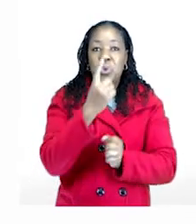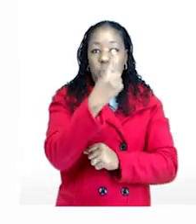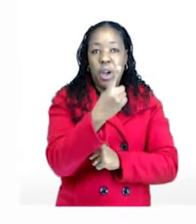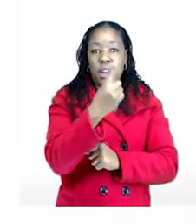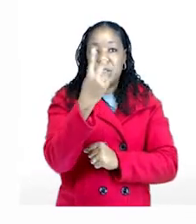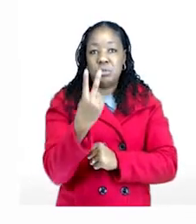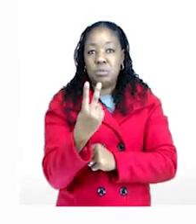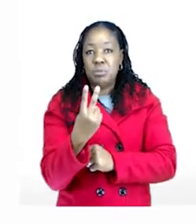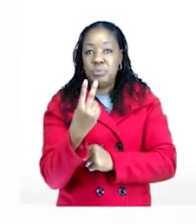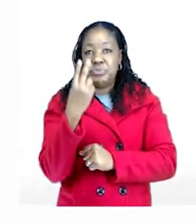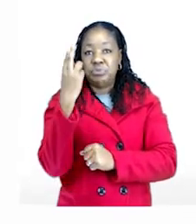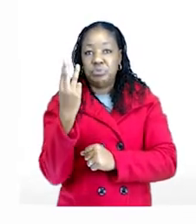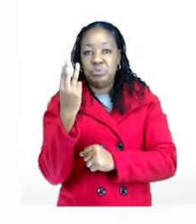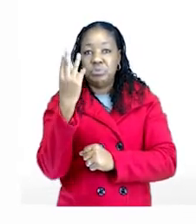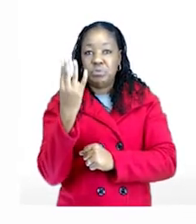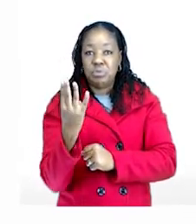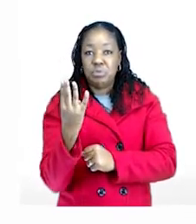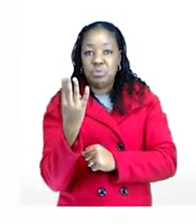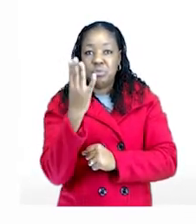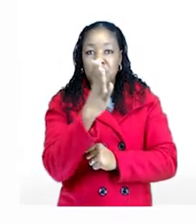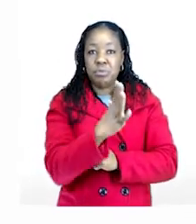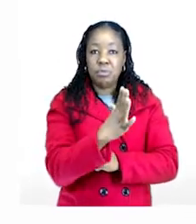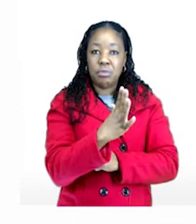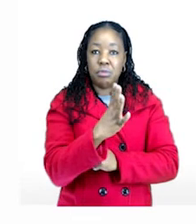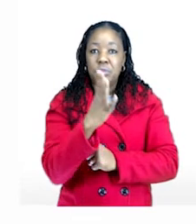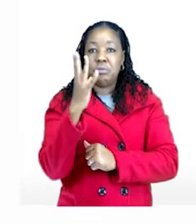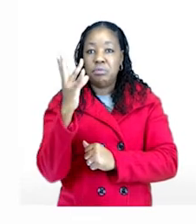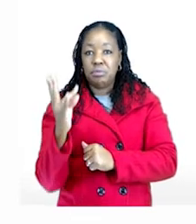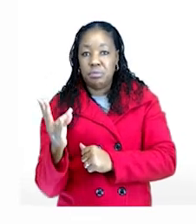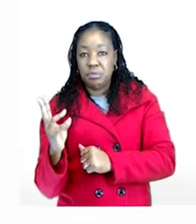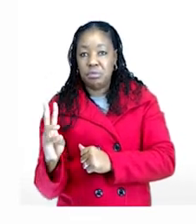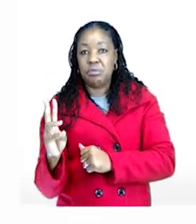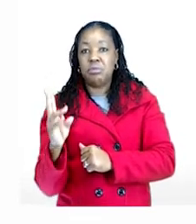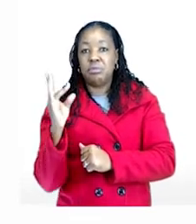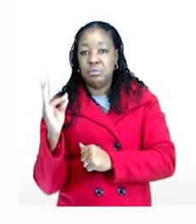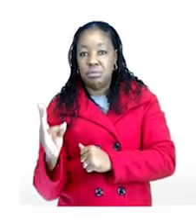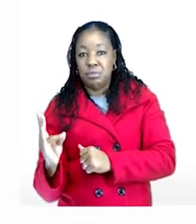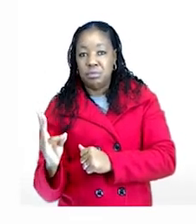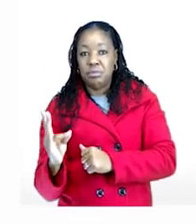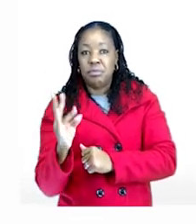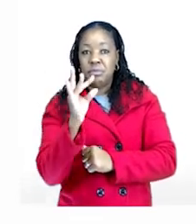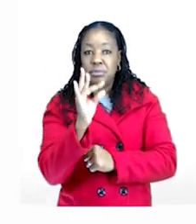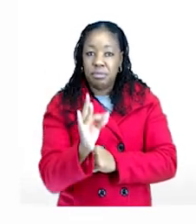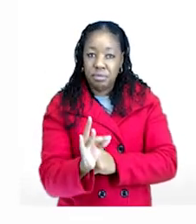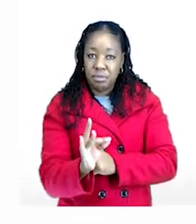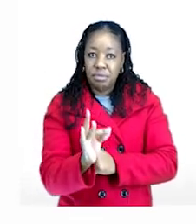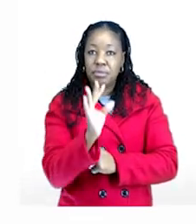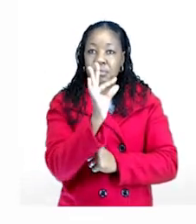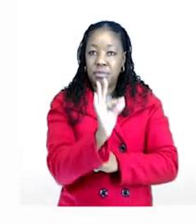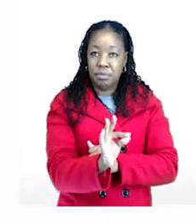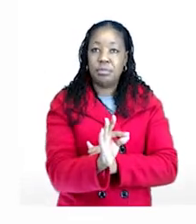2, 3, 4, 5, 6, 7,